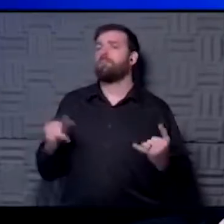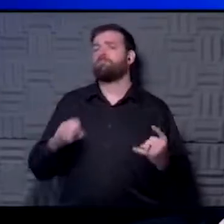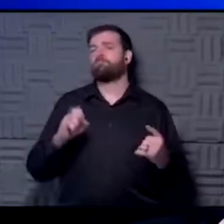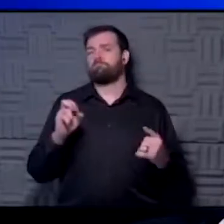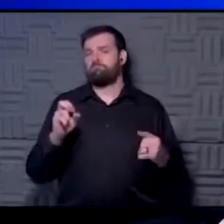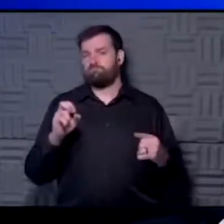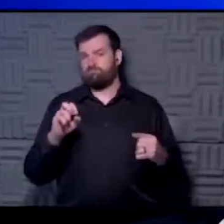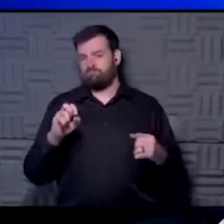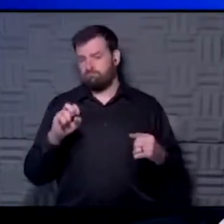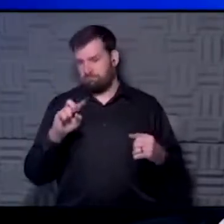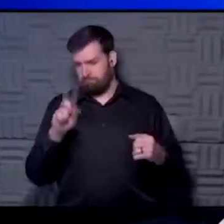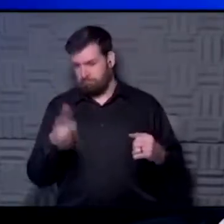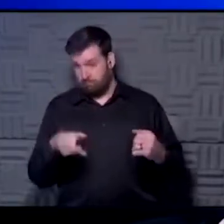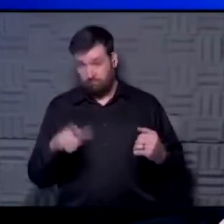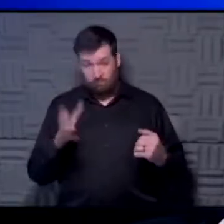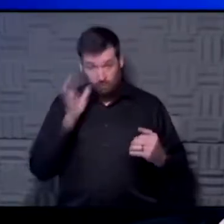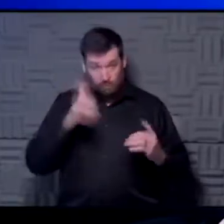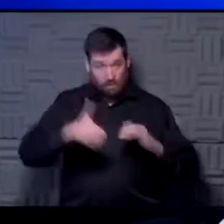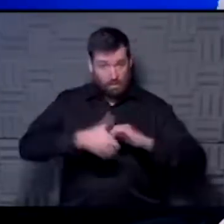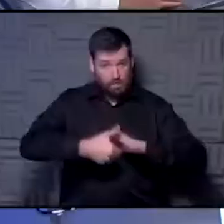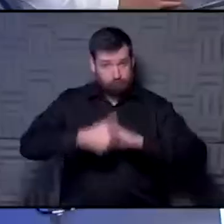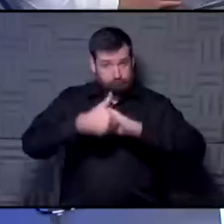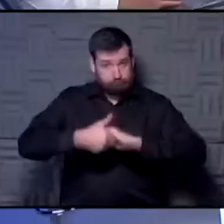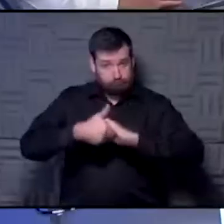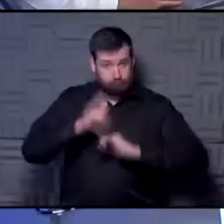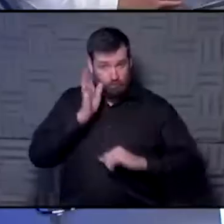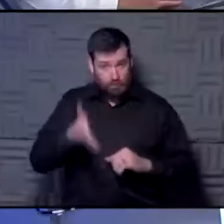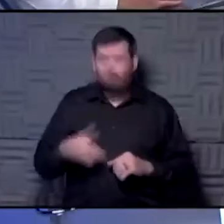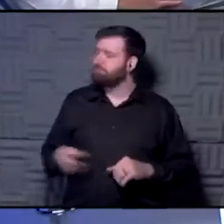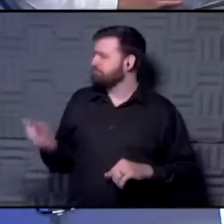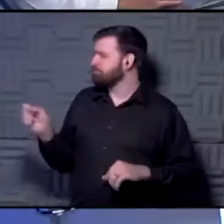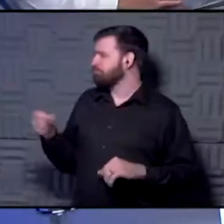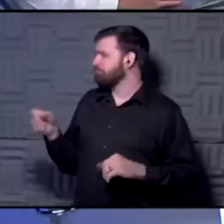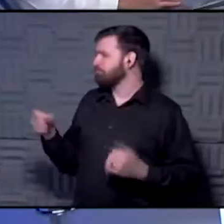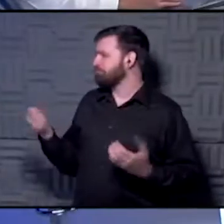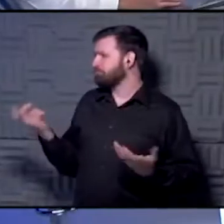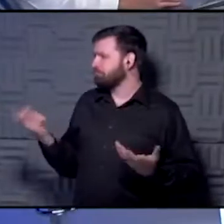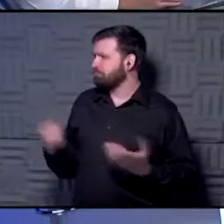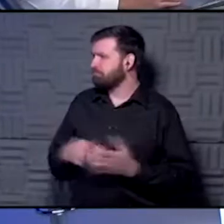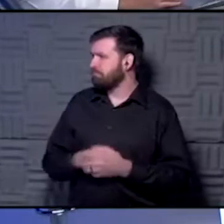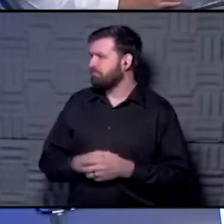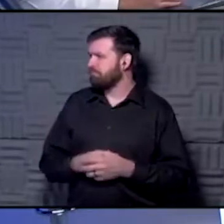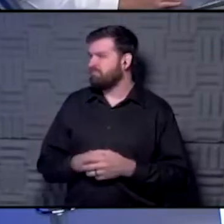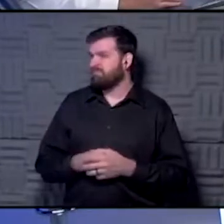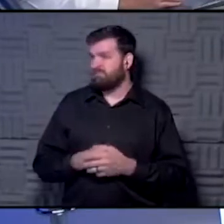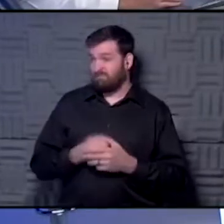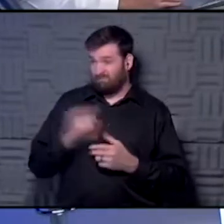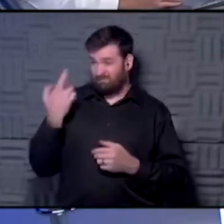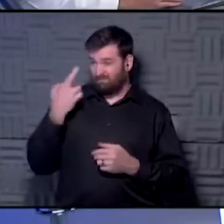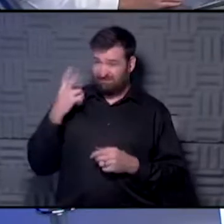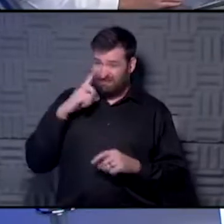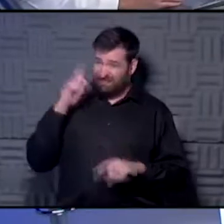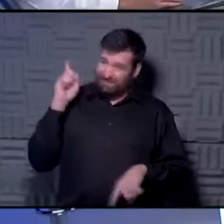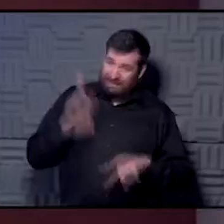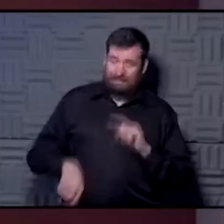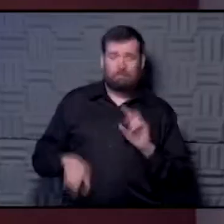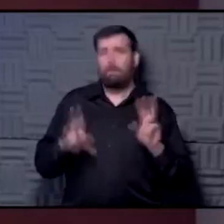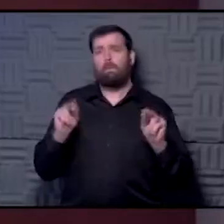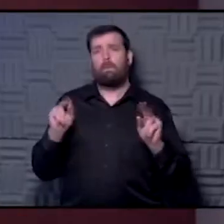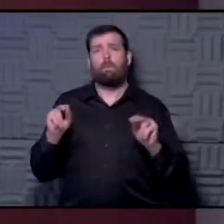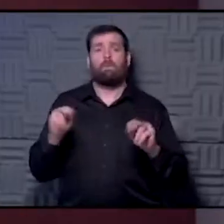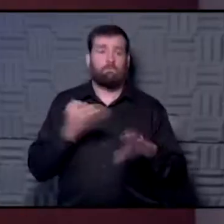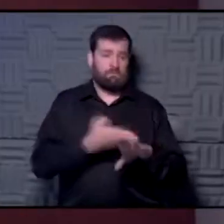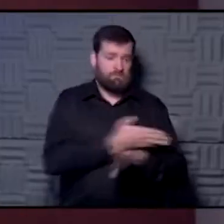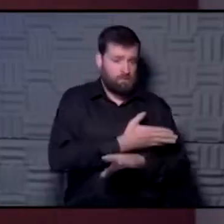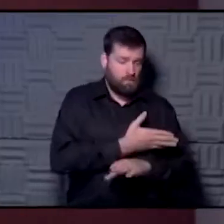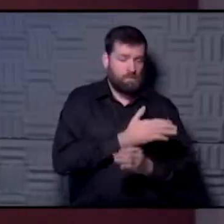this question. Will you shake somebody's hand? Yeah. Yeah, I mean, I think there's no reason why you can't shake somebody's hand. You can always wash your hands before, you can